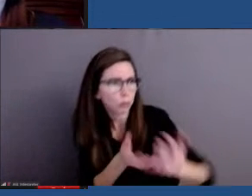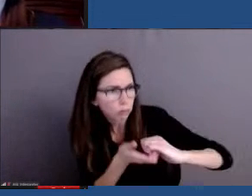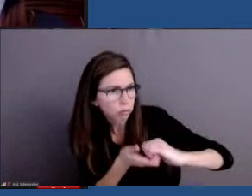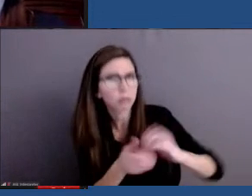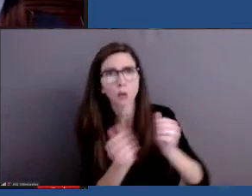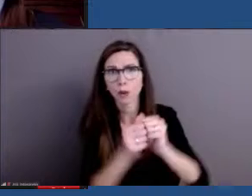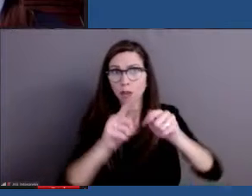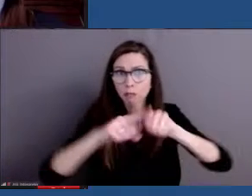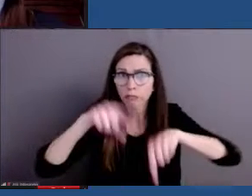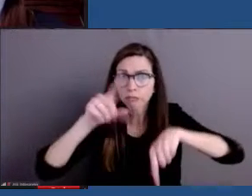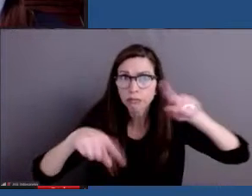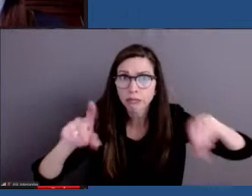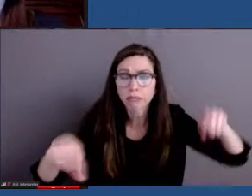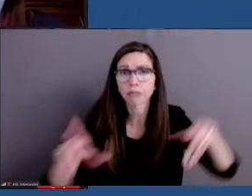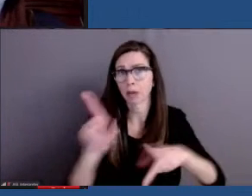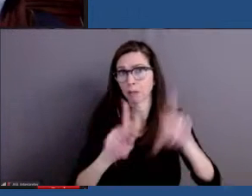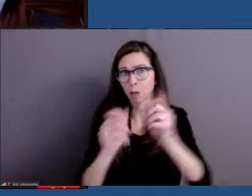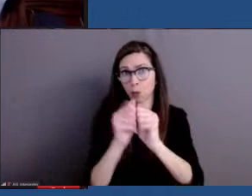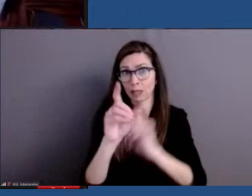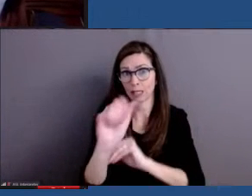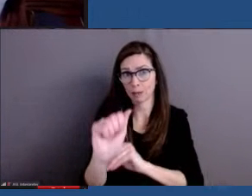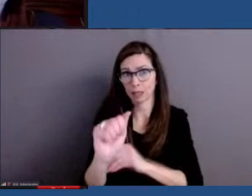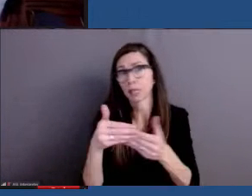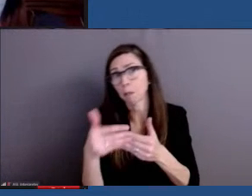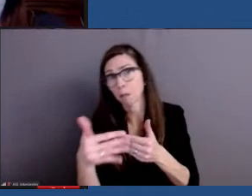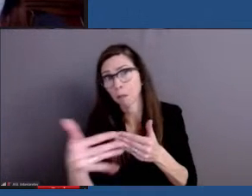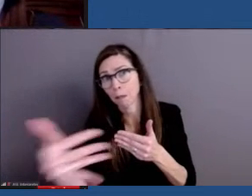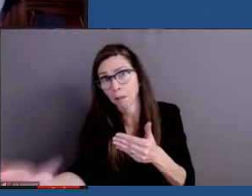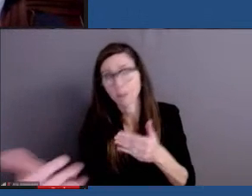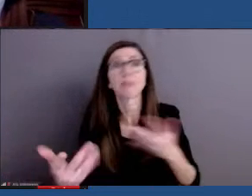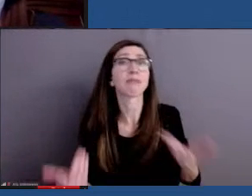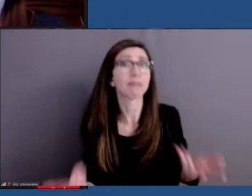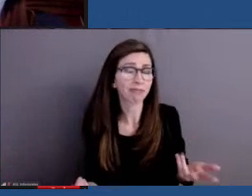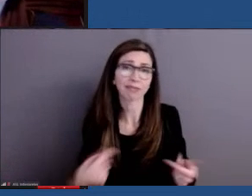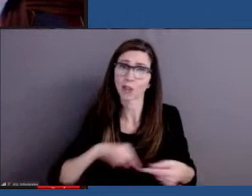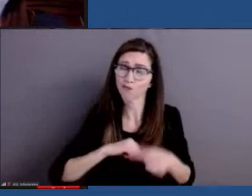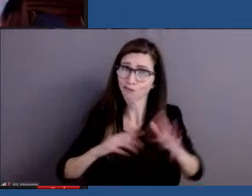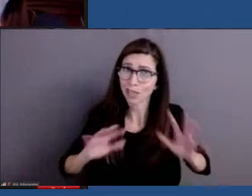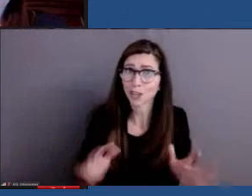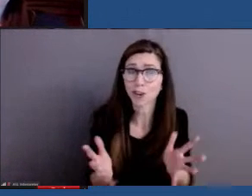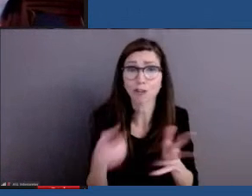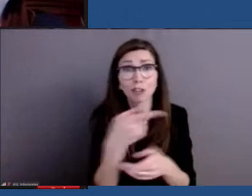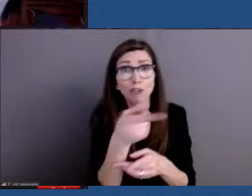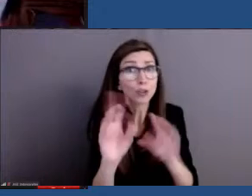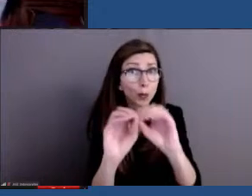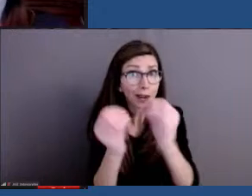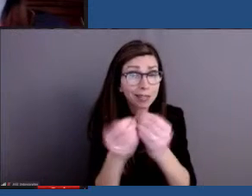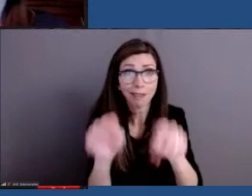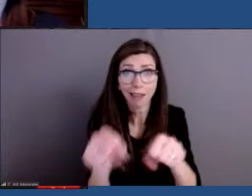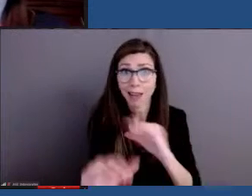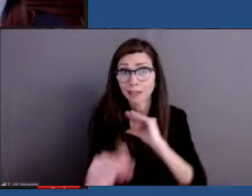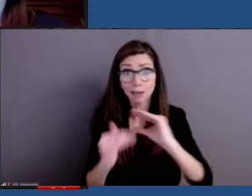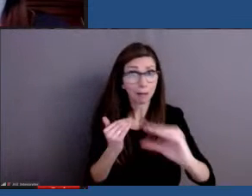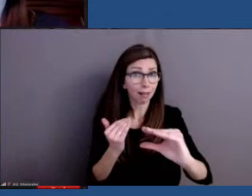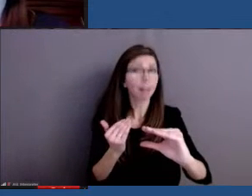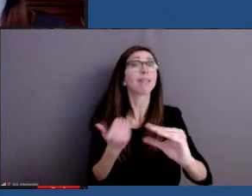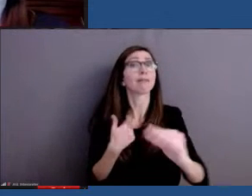with disabilities in the coming years. We encourage organizations to reach out to us by emailing